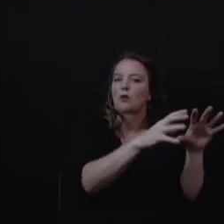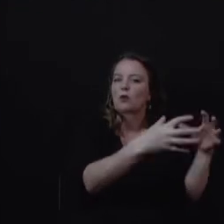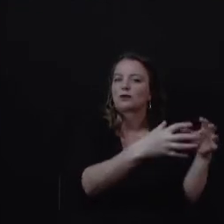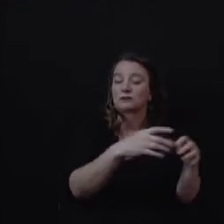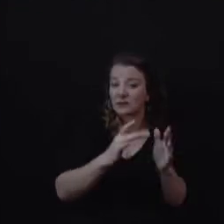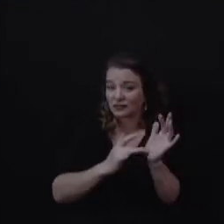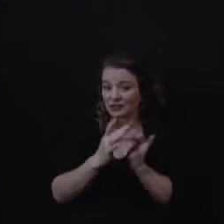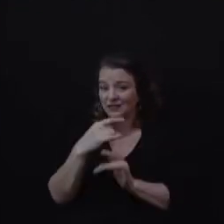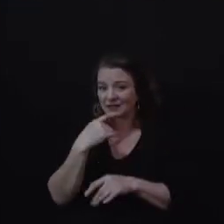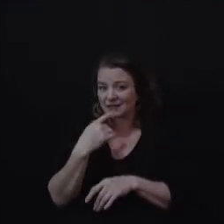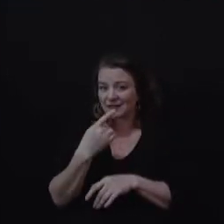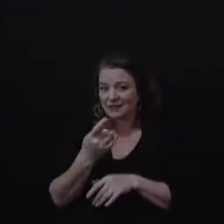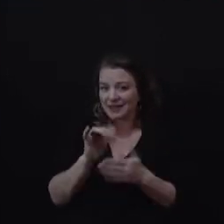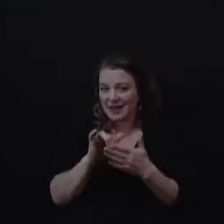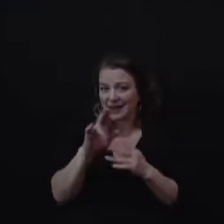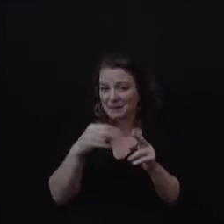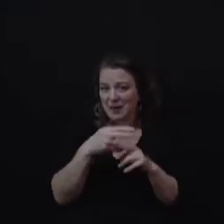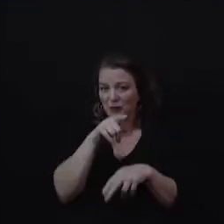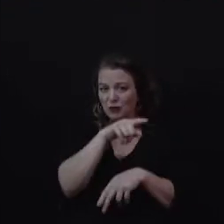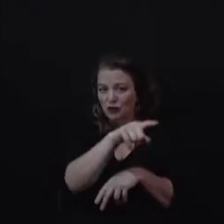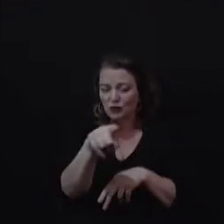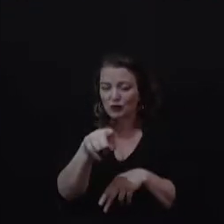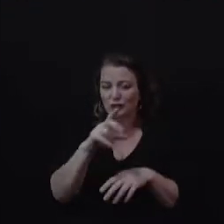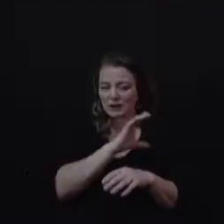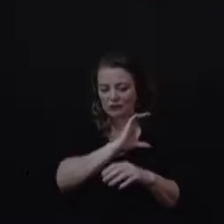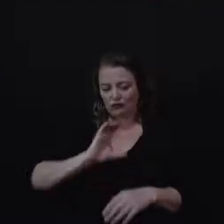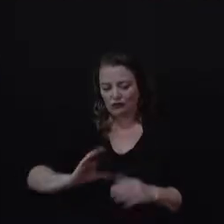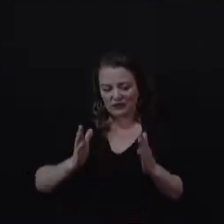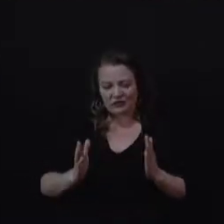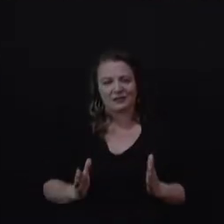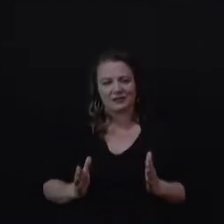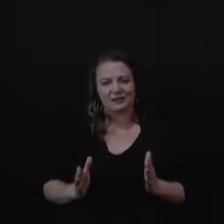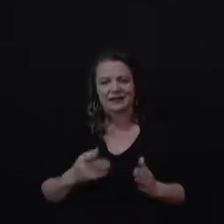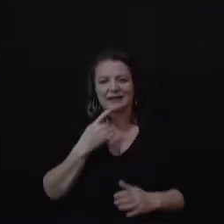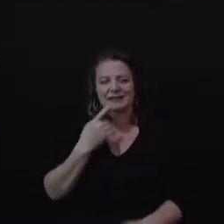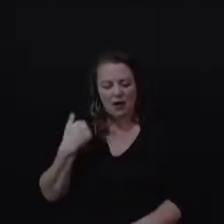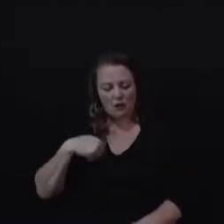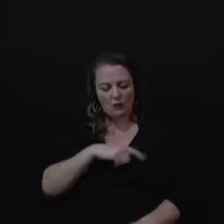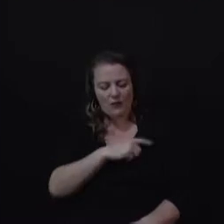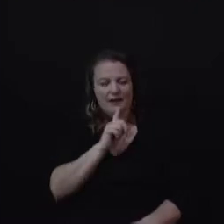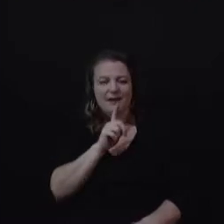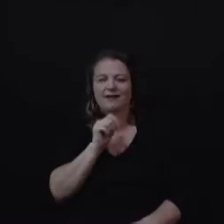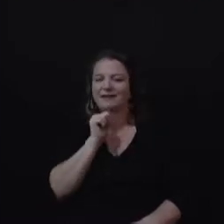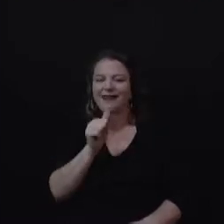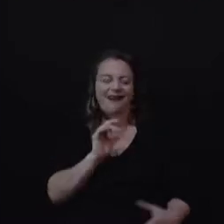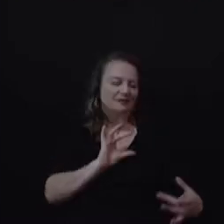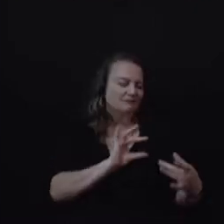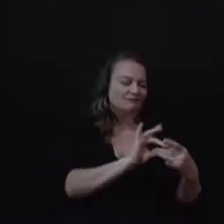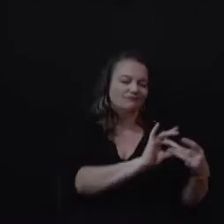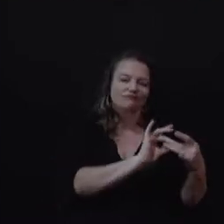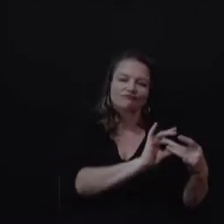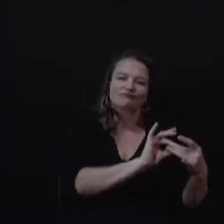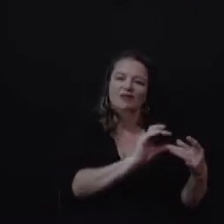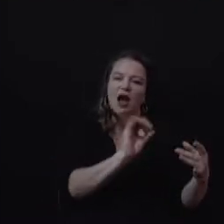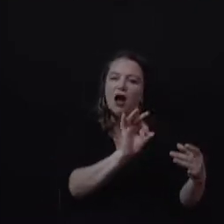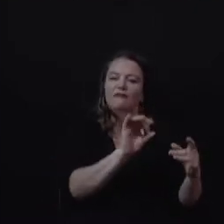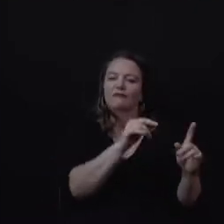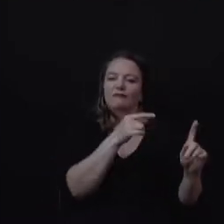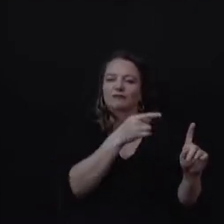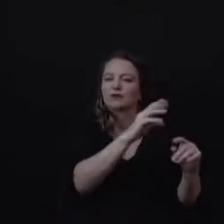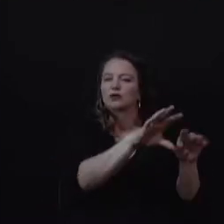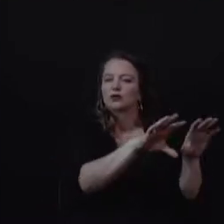Jesus said about you as a Christian and me as a Christian? We are not of the world, meaning that we are